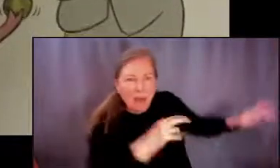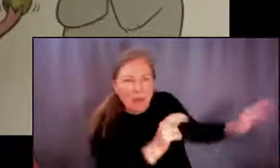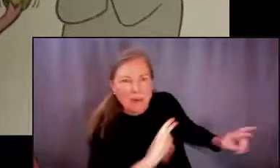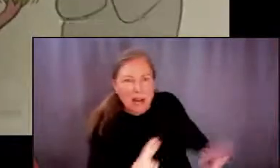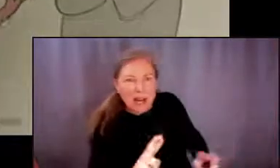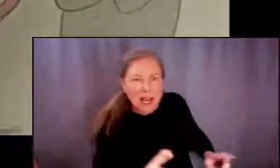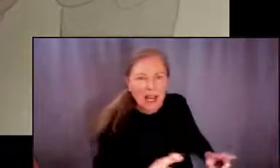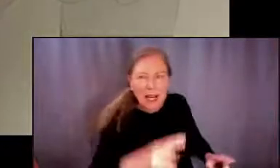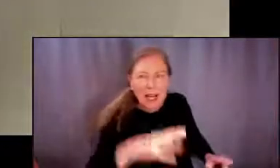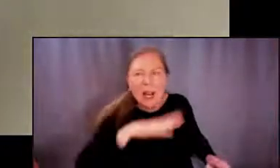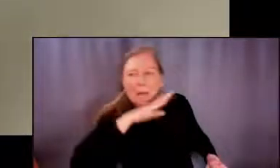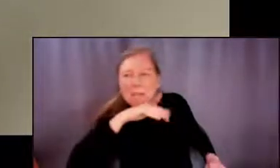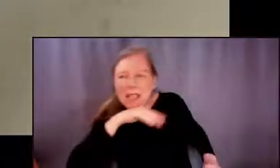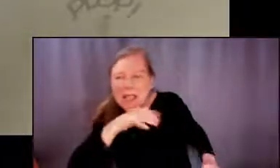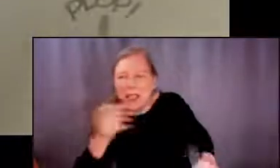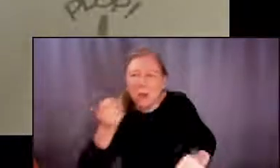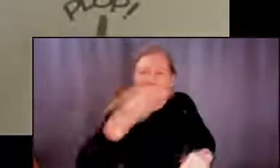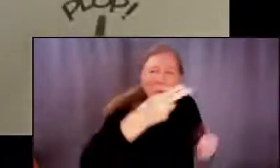throwing! Bling!